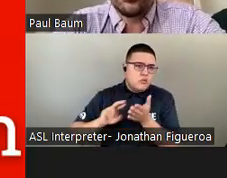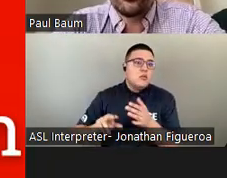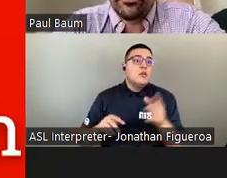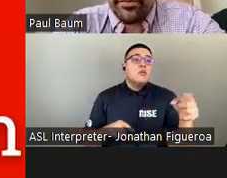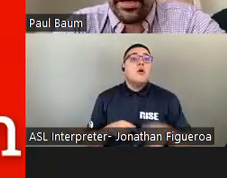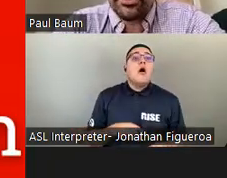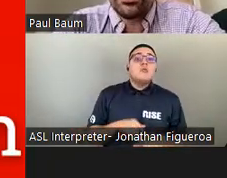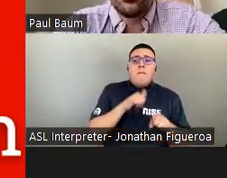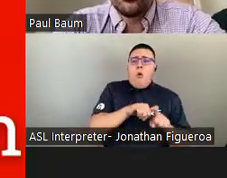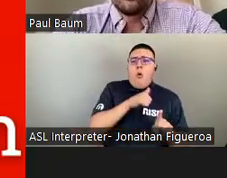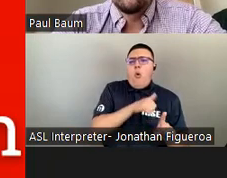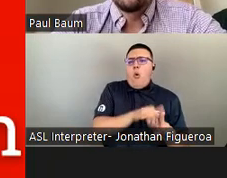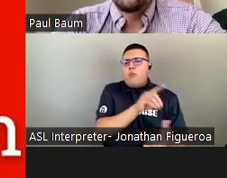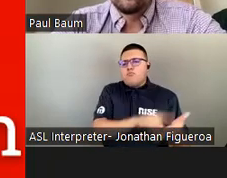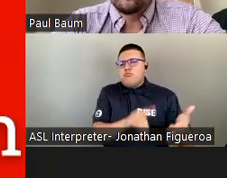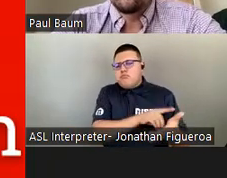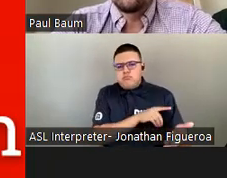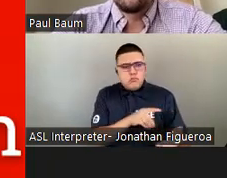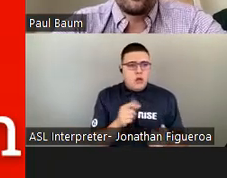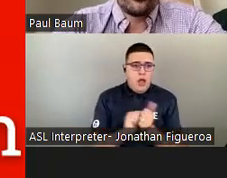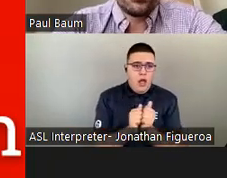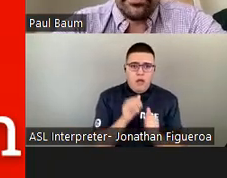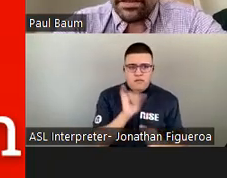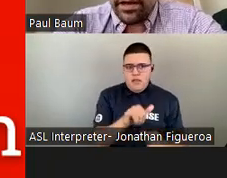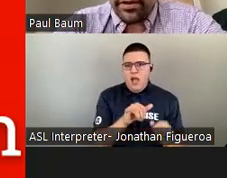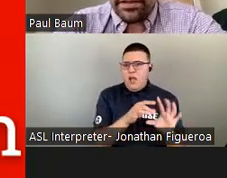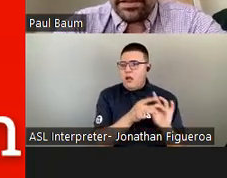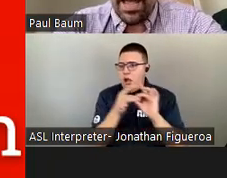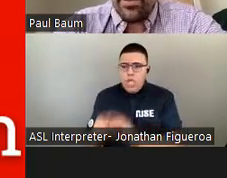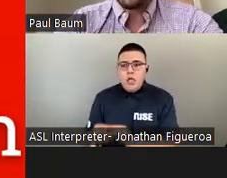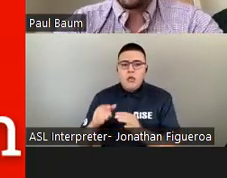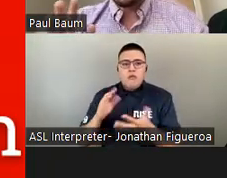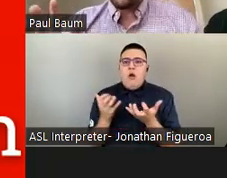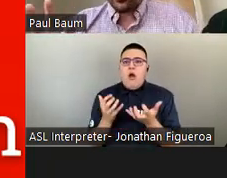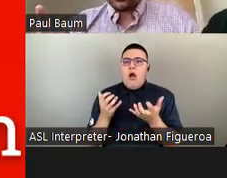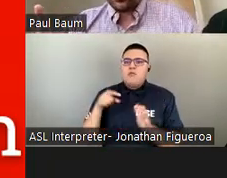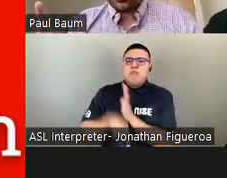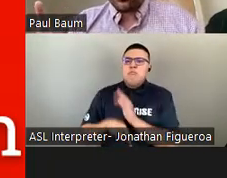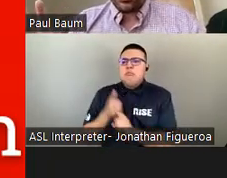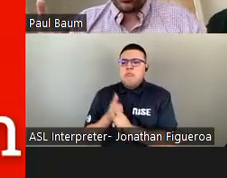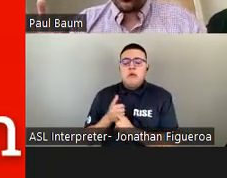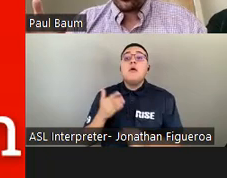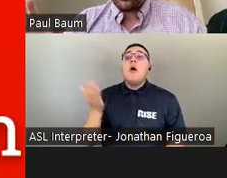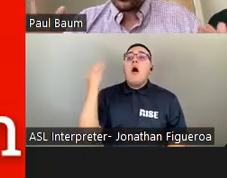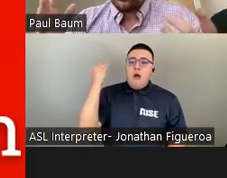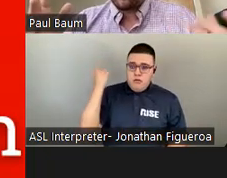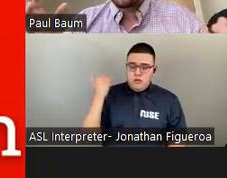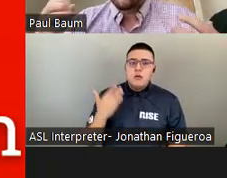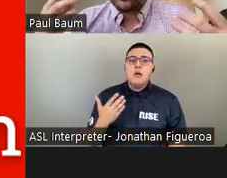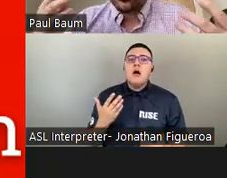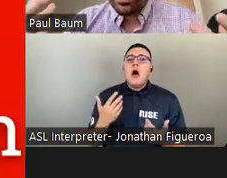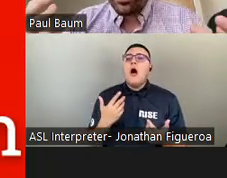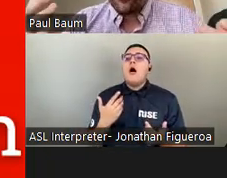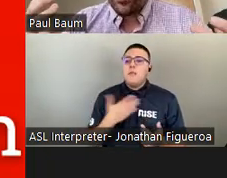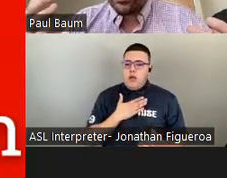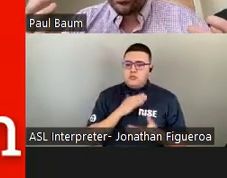and discrimination contribute to increased suicide risks? I want to share a personal story here and also